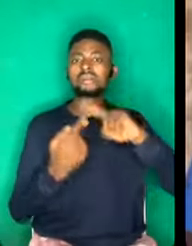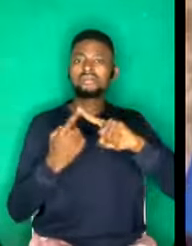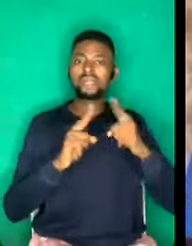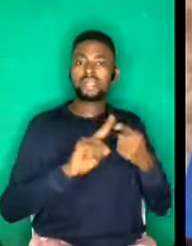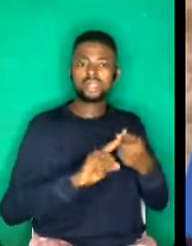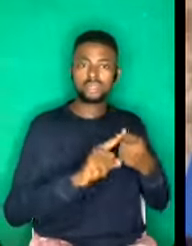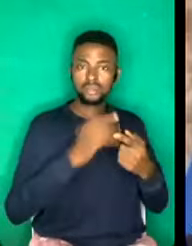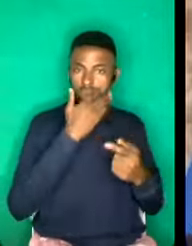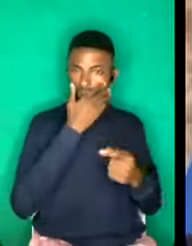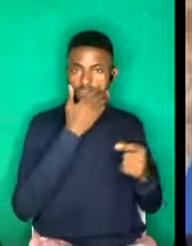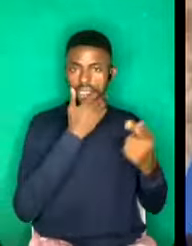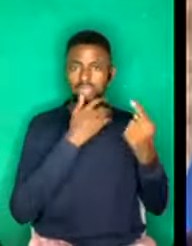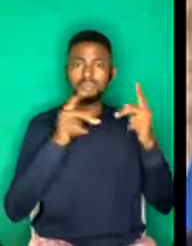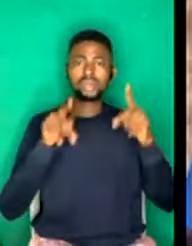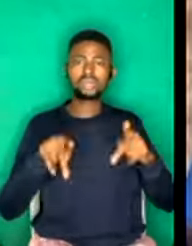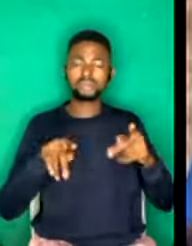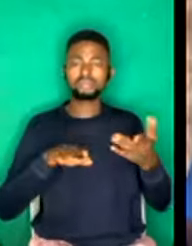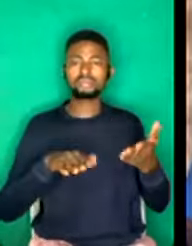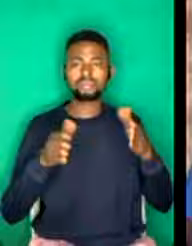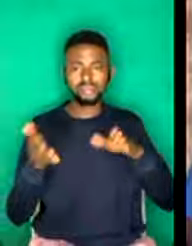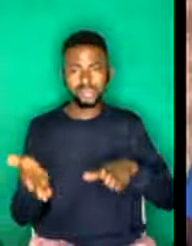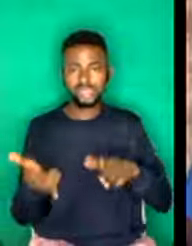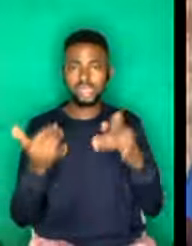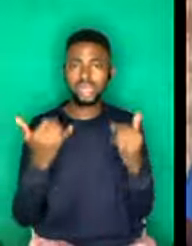late now. God bless his soul.